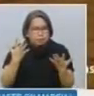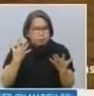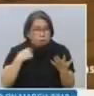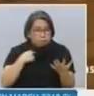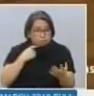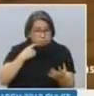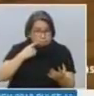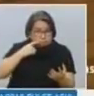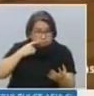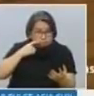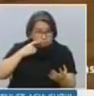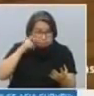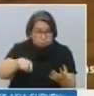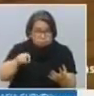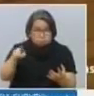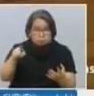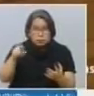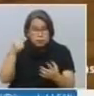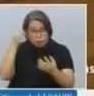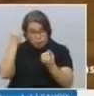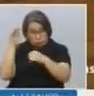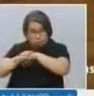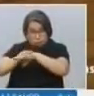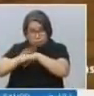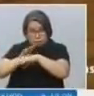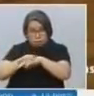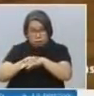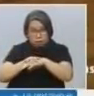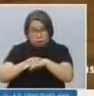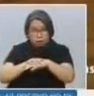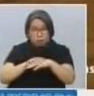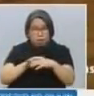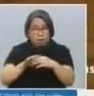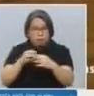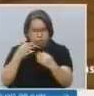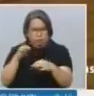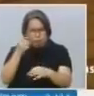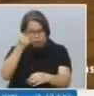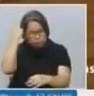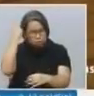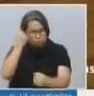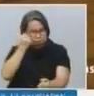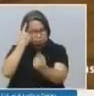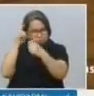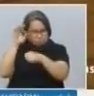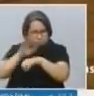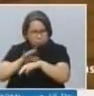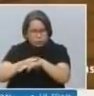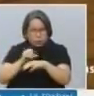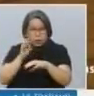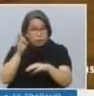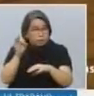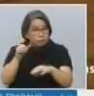you. Consider yourselves warm, mend your ways now, or the full force of the state shall be brought to